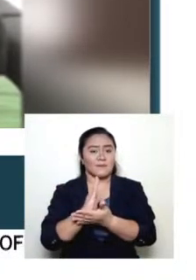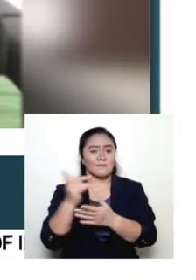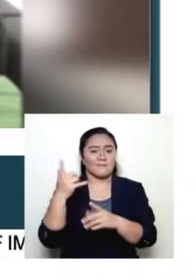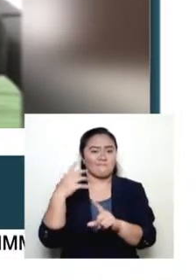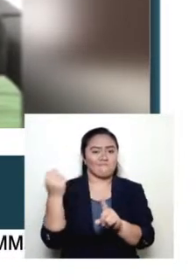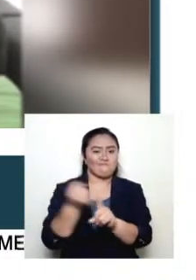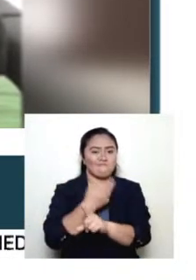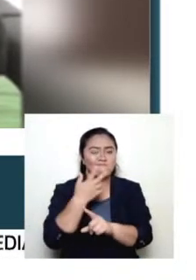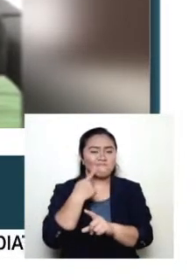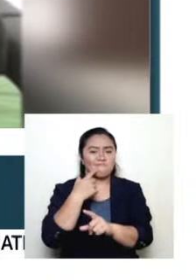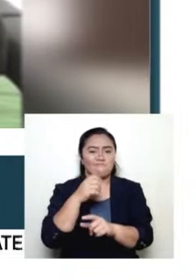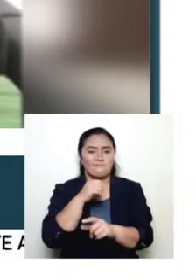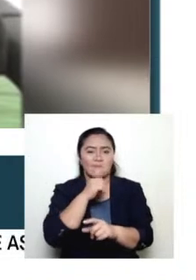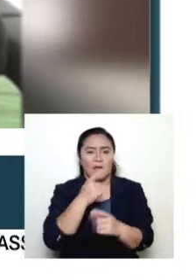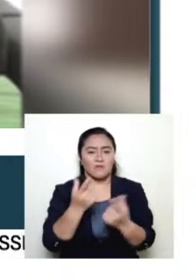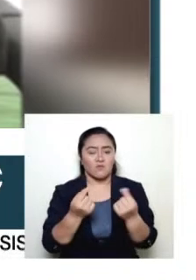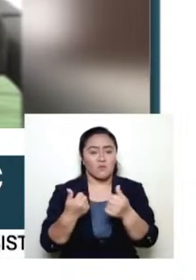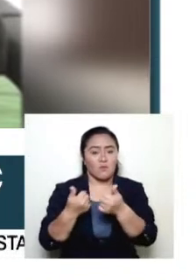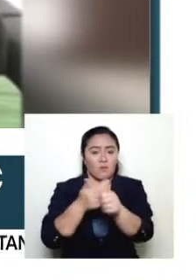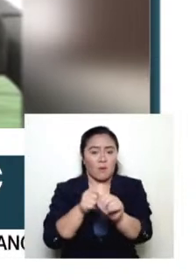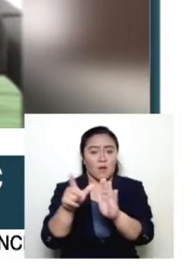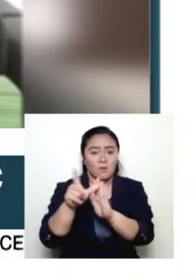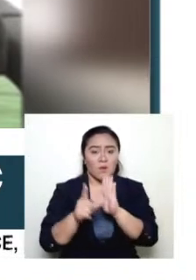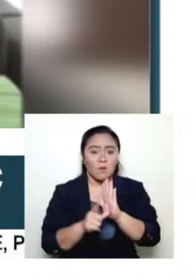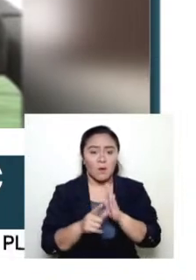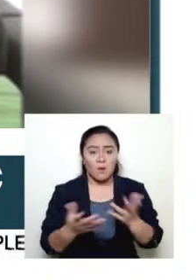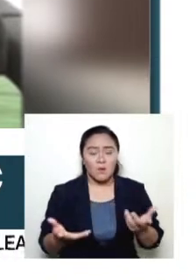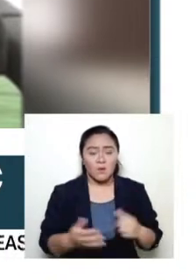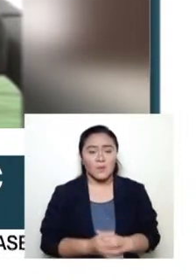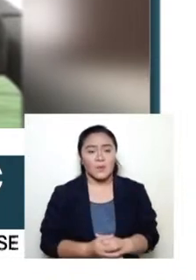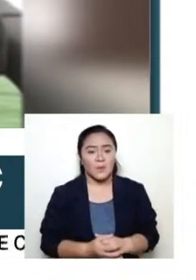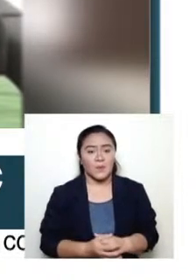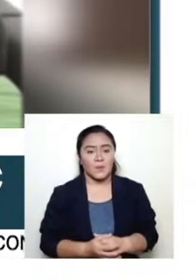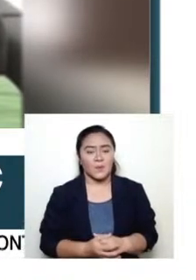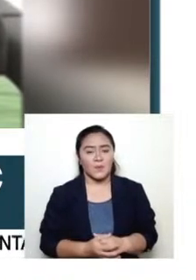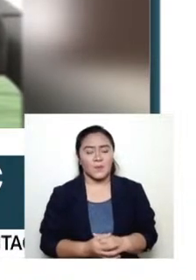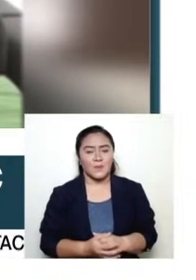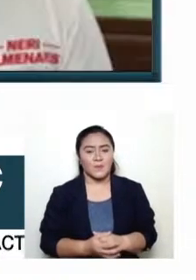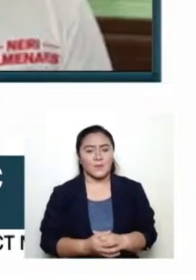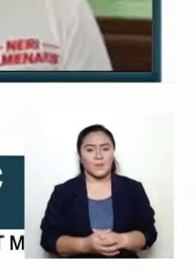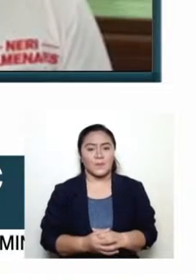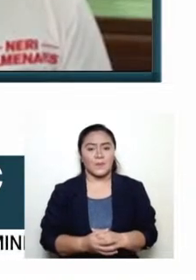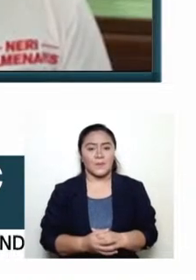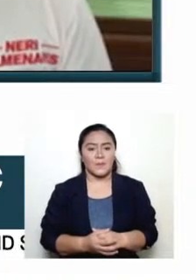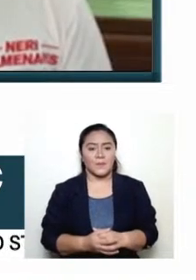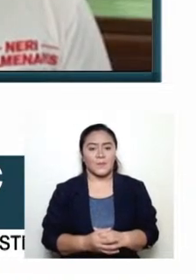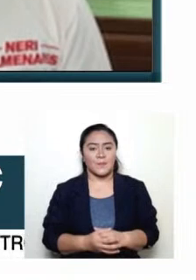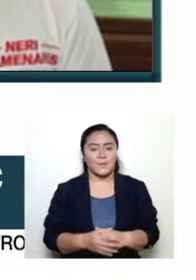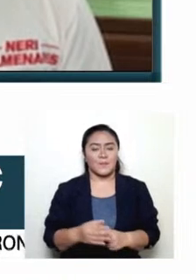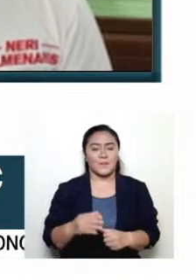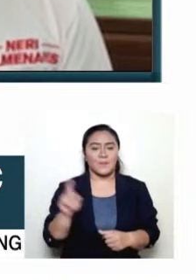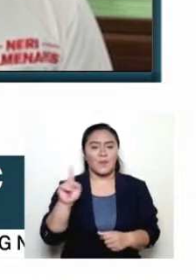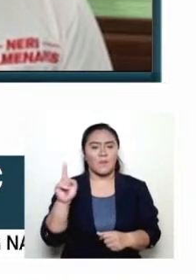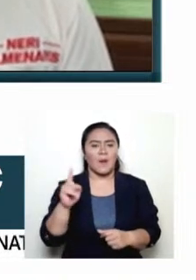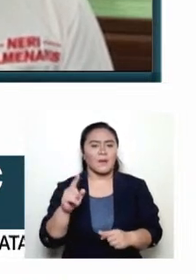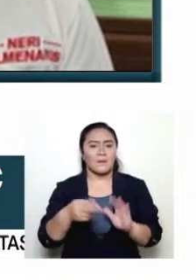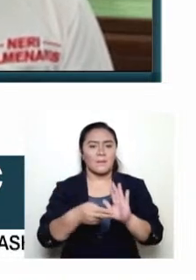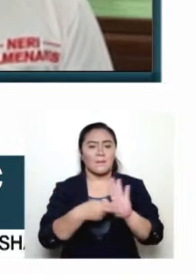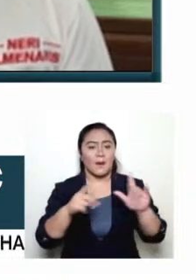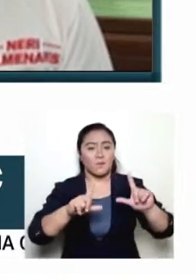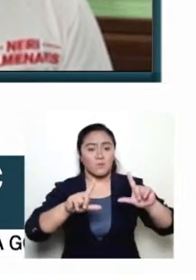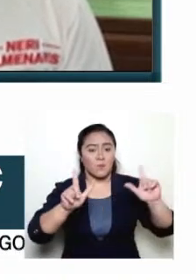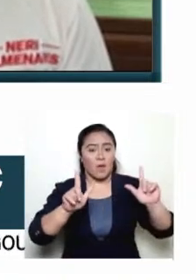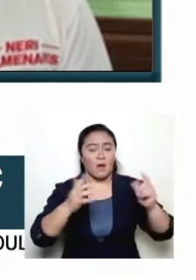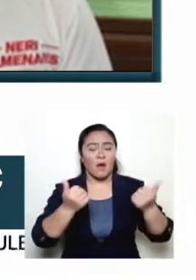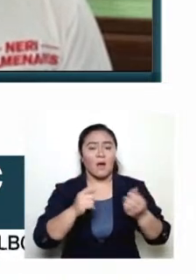is a form of violation of rights, right? So, But this whole red tagging issue, Attorney Colmenares, I mean,